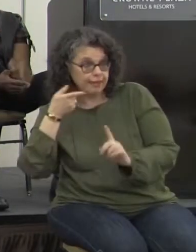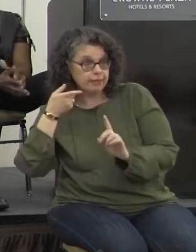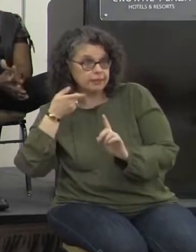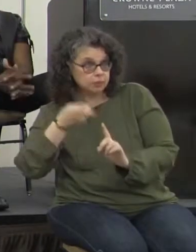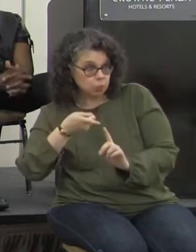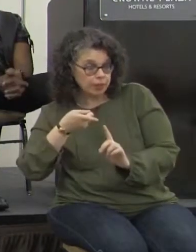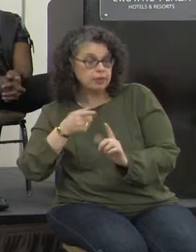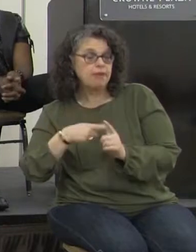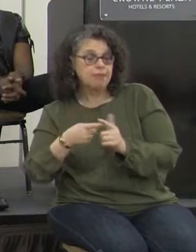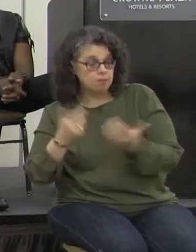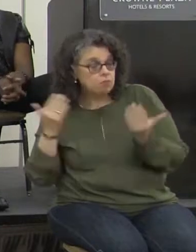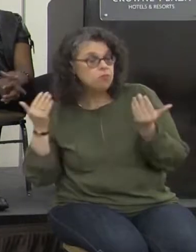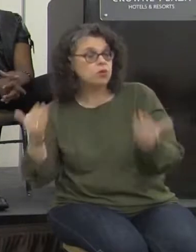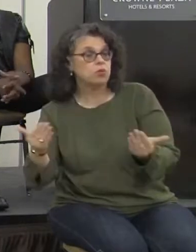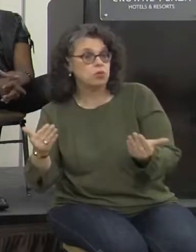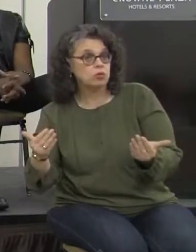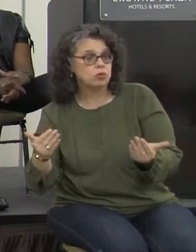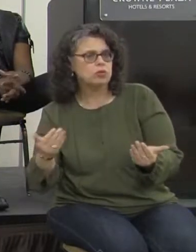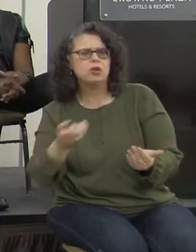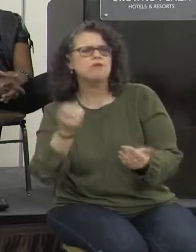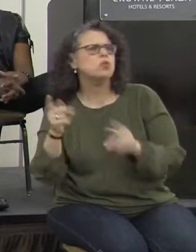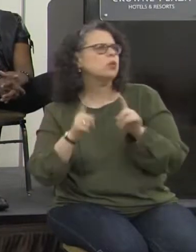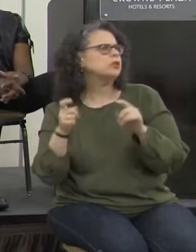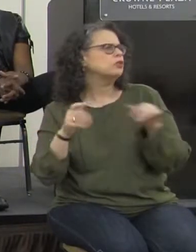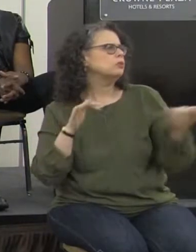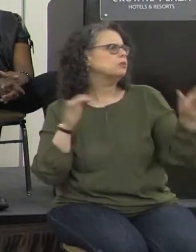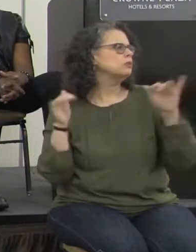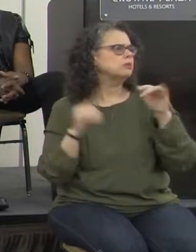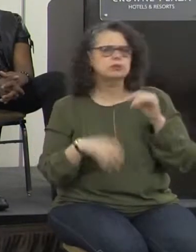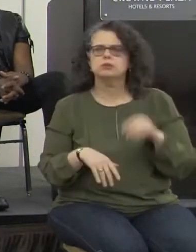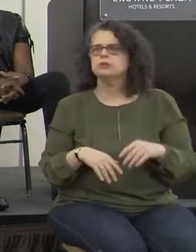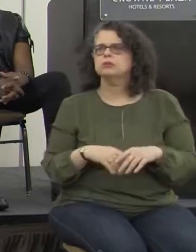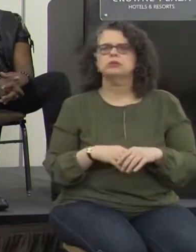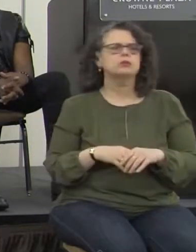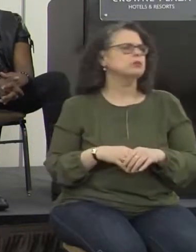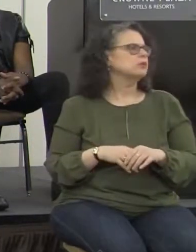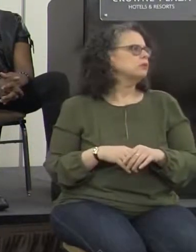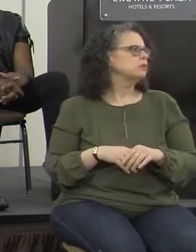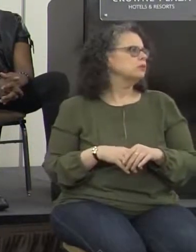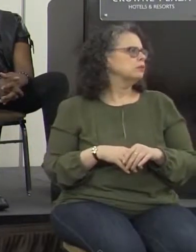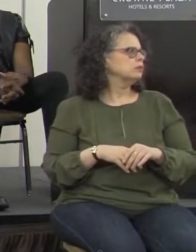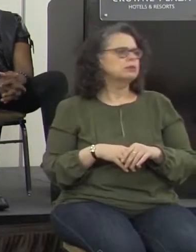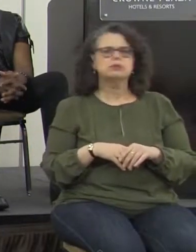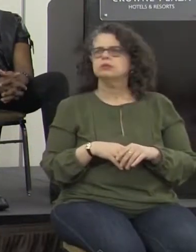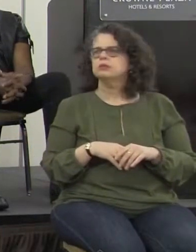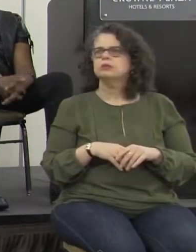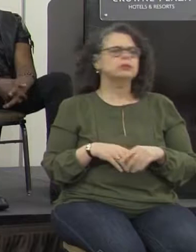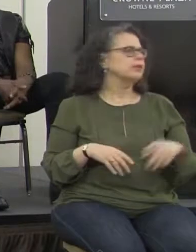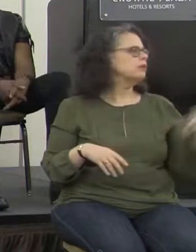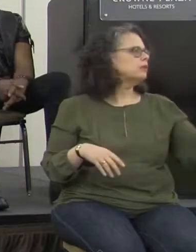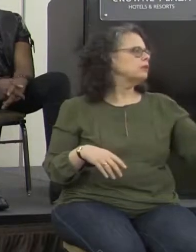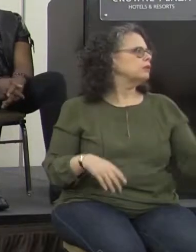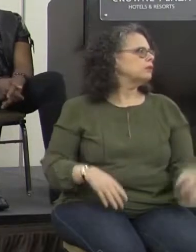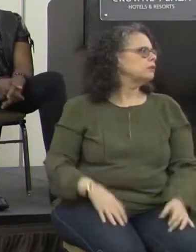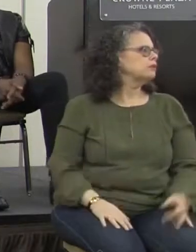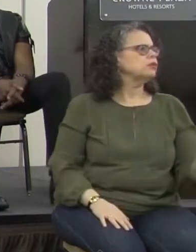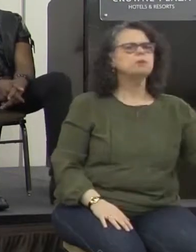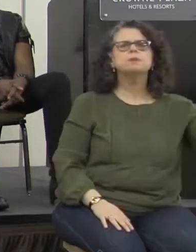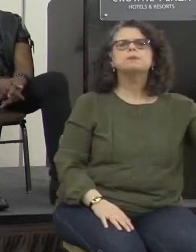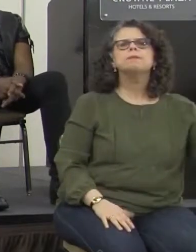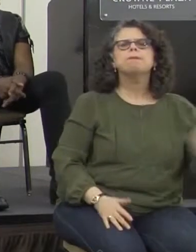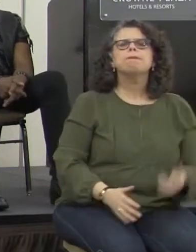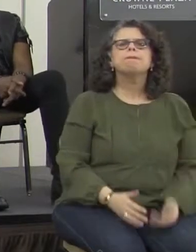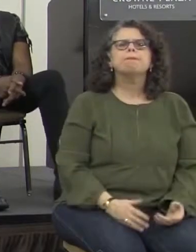and move forward with it. We had a couple of questions. Yeah, the lady over there first. Lady. Where was the hand? Lady. Right here. Here. Thank you. I just wanted